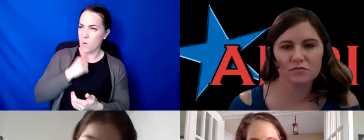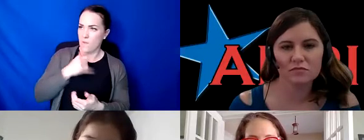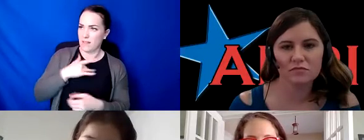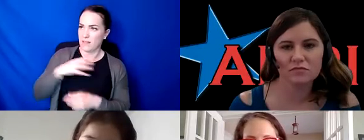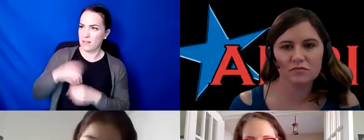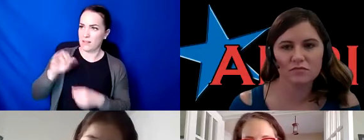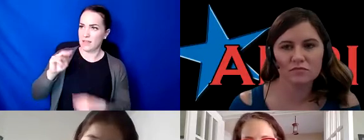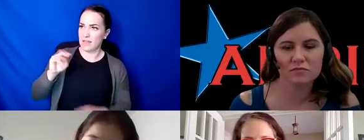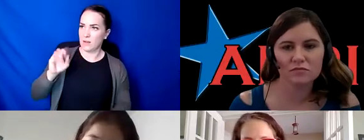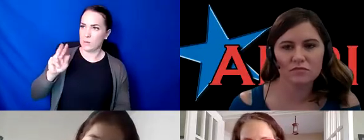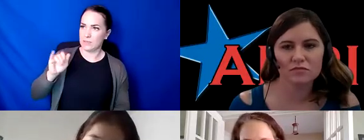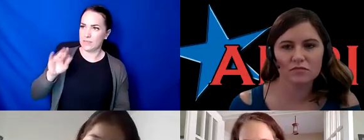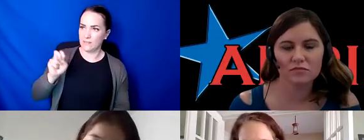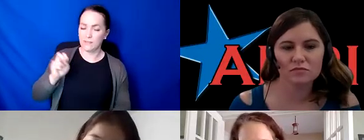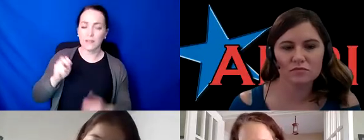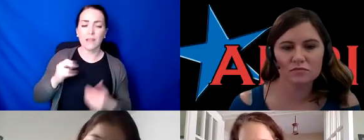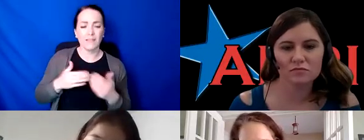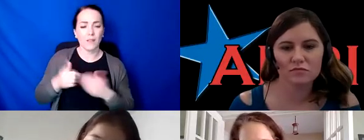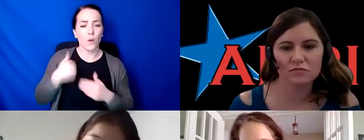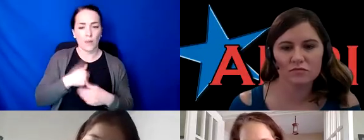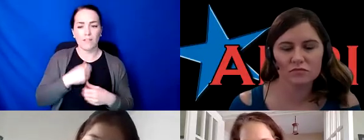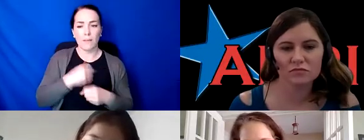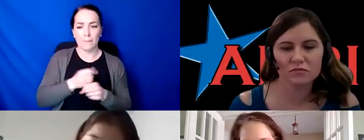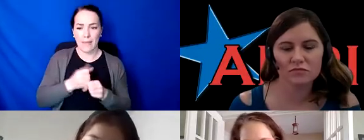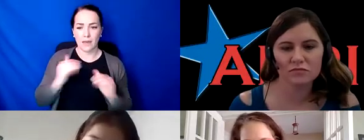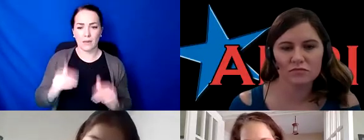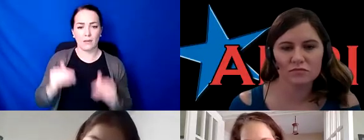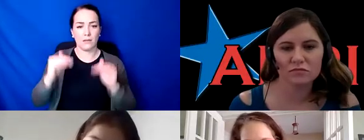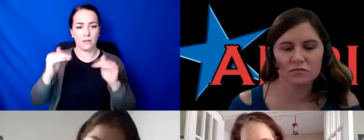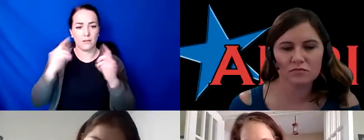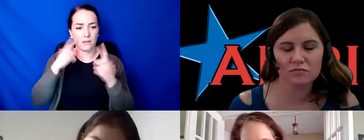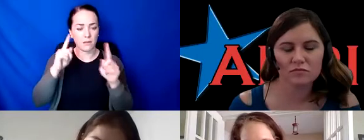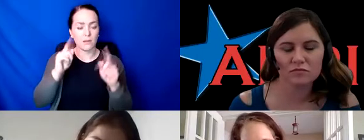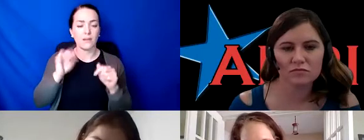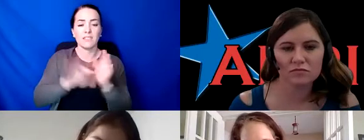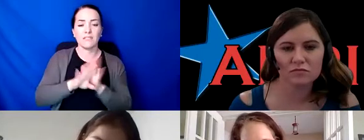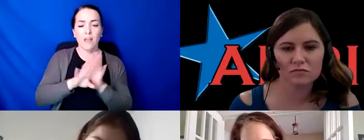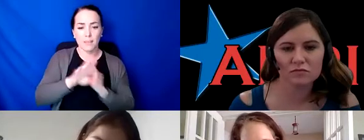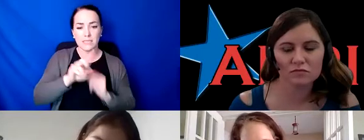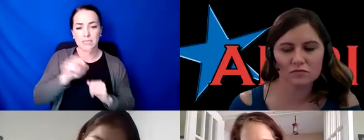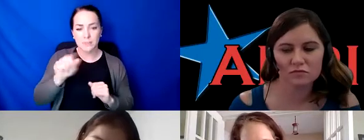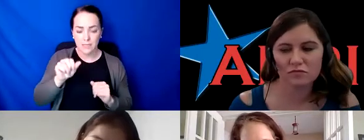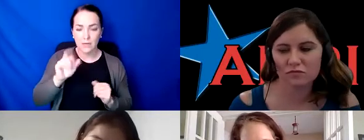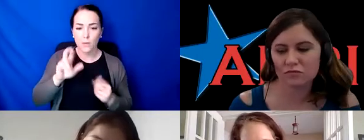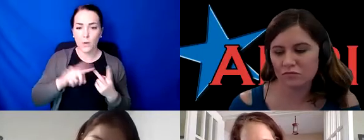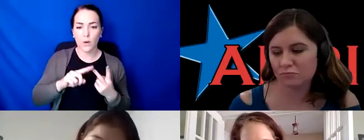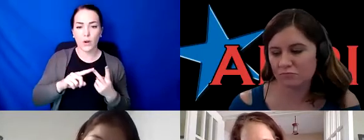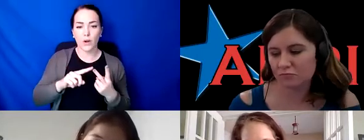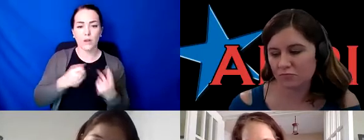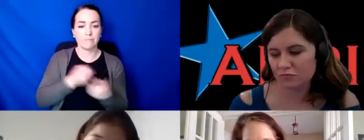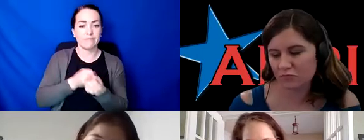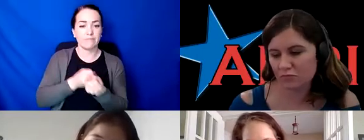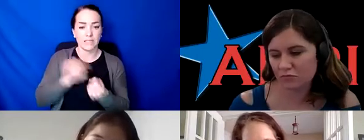we have made strides forward, I know when developing a disability org, an